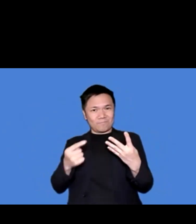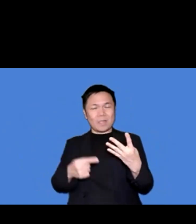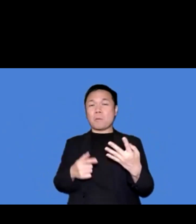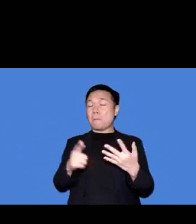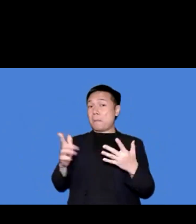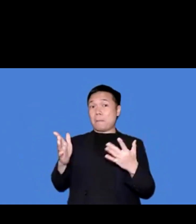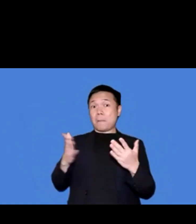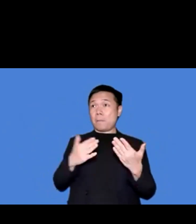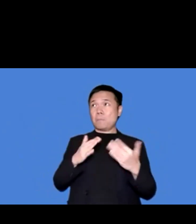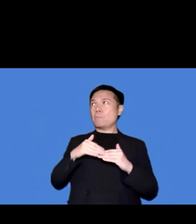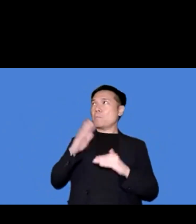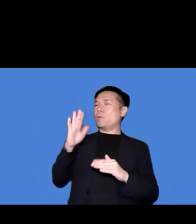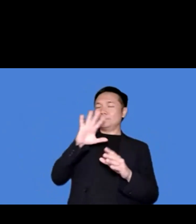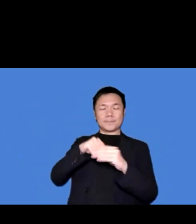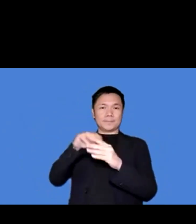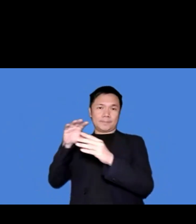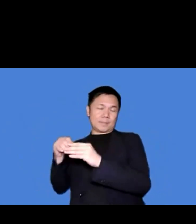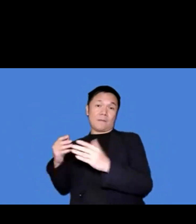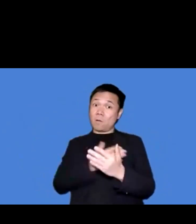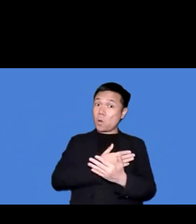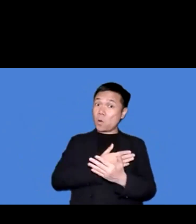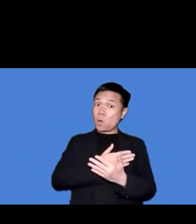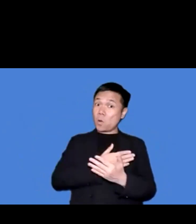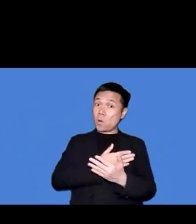provision, making all the government